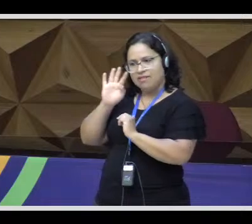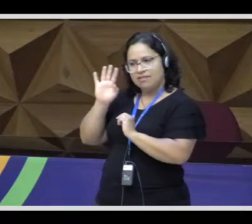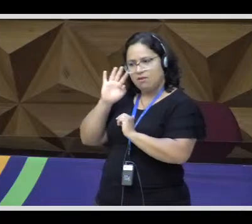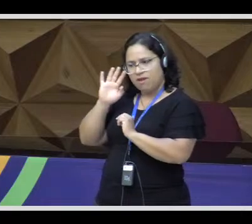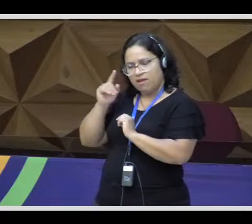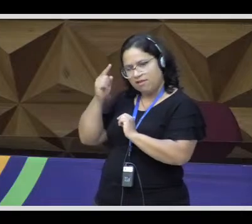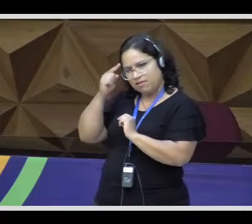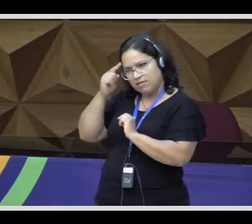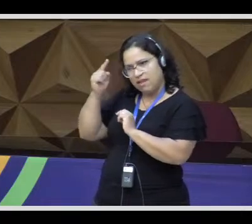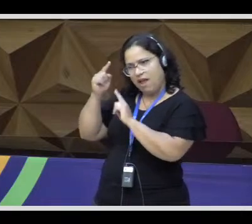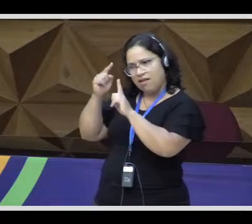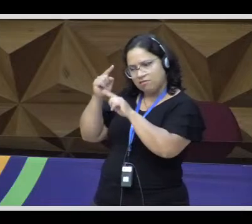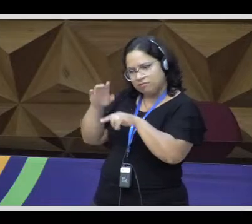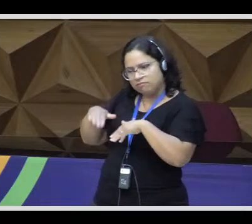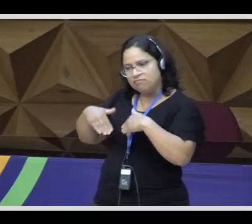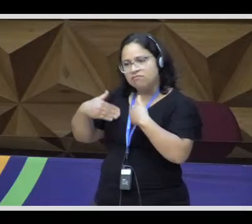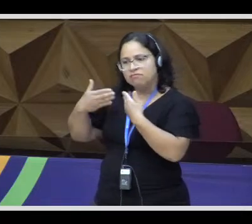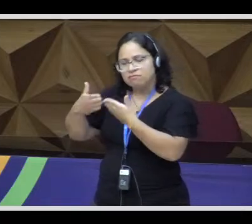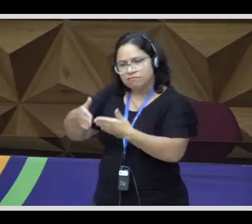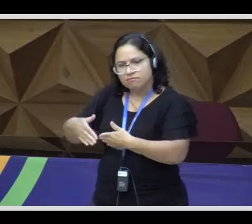the